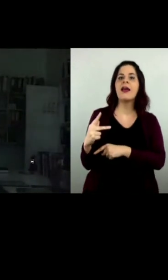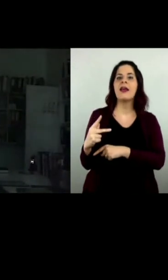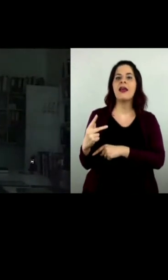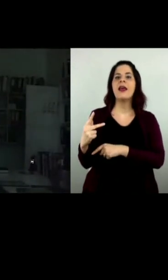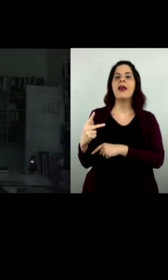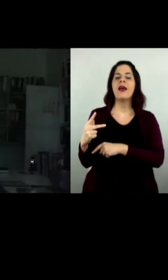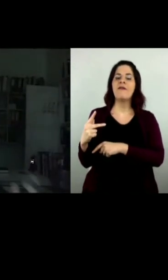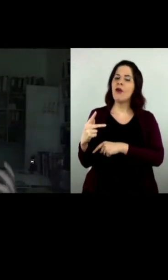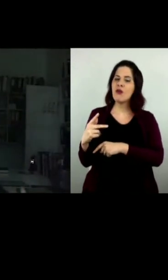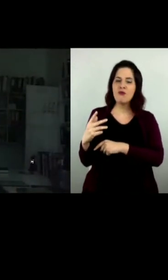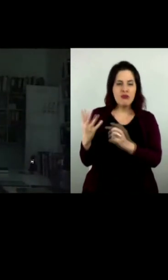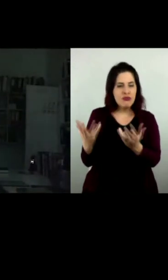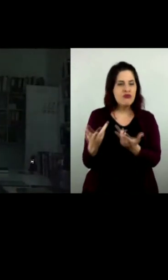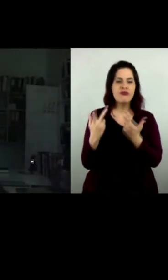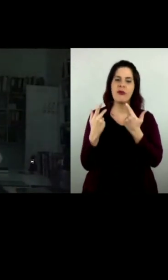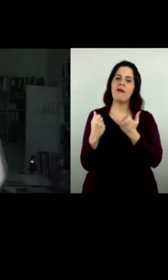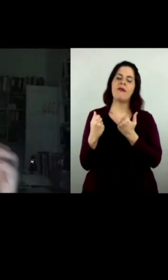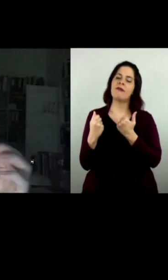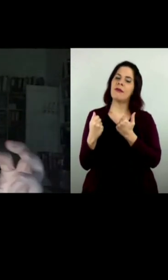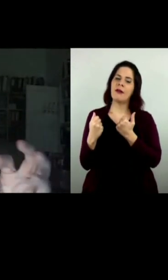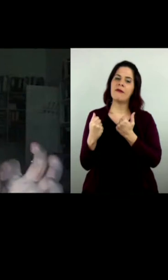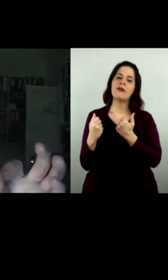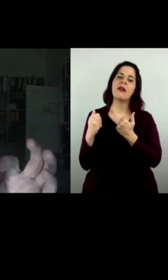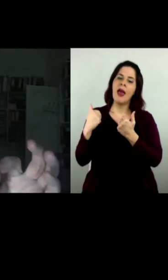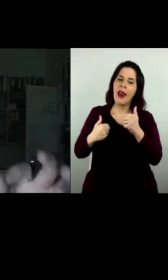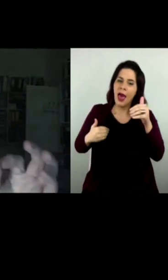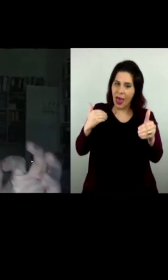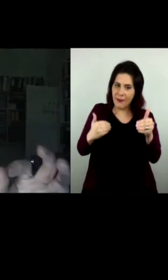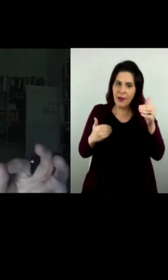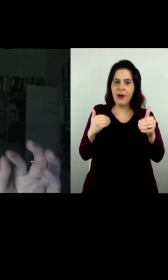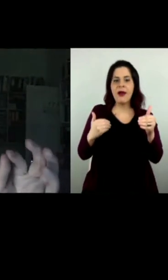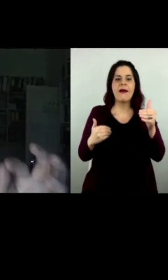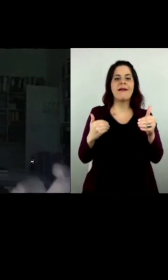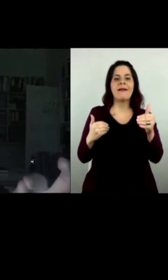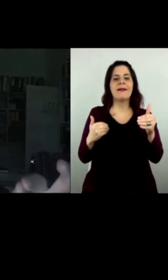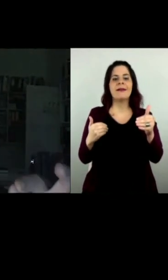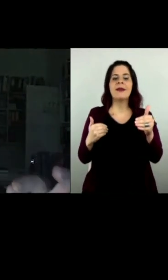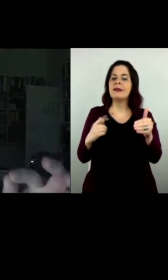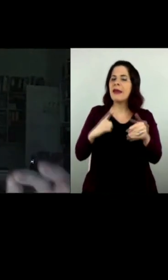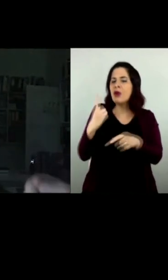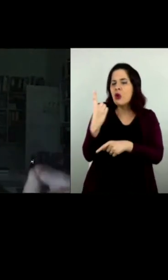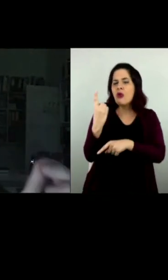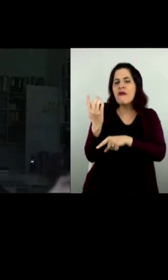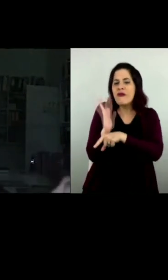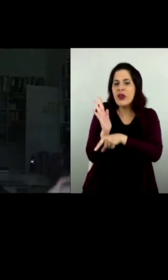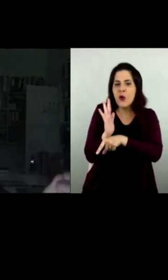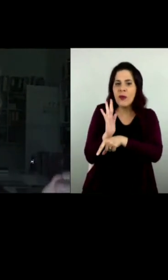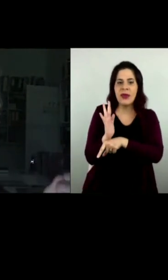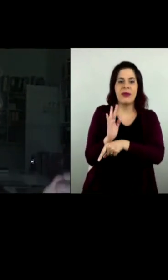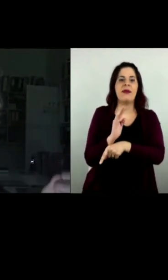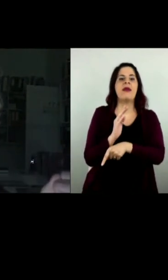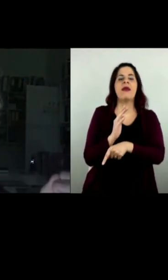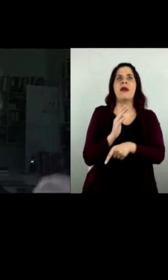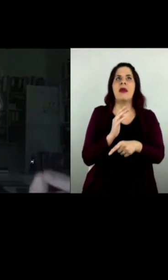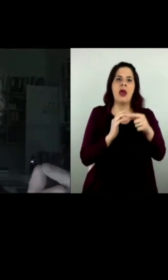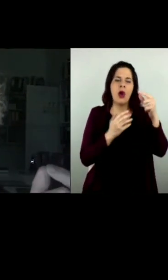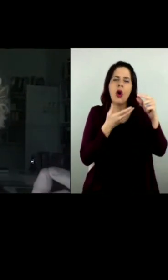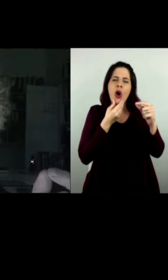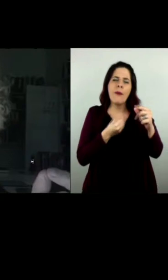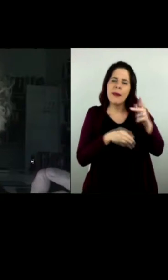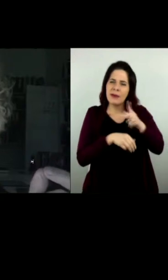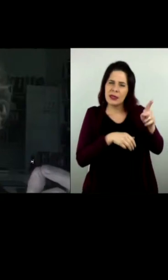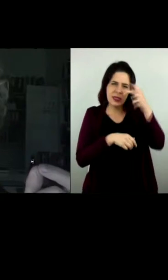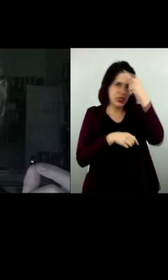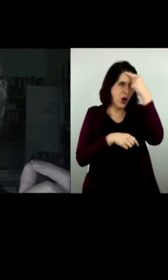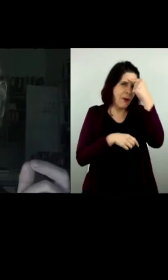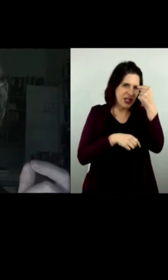and letting anybody make a film, one of her films was banned under the Gorbachev era. It's a